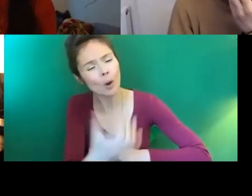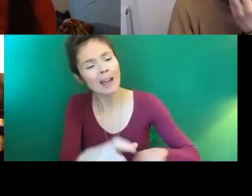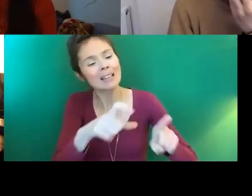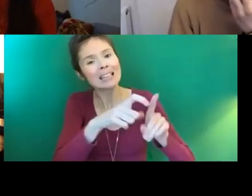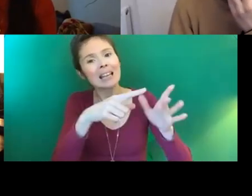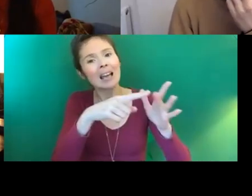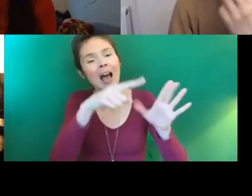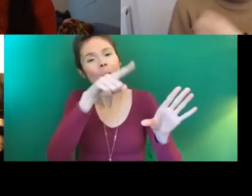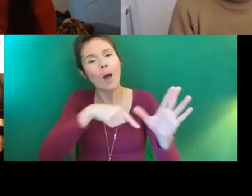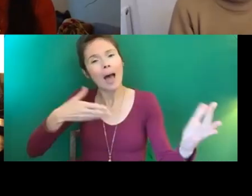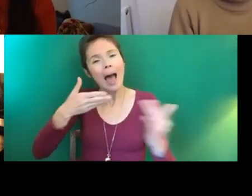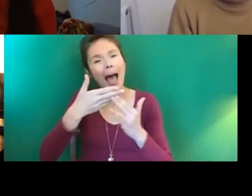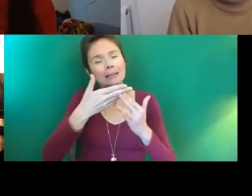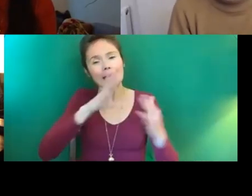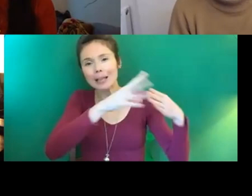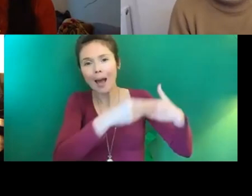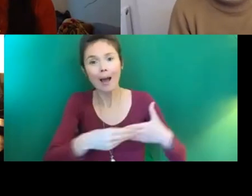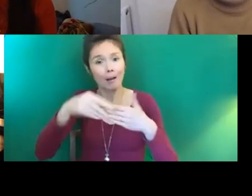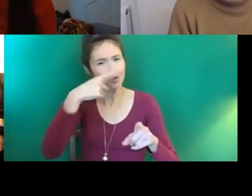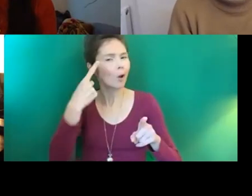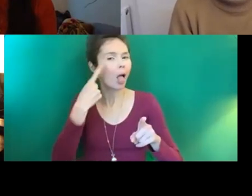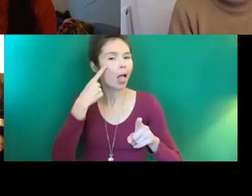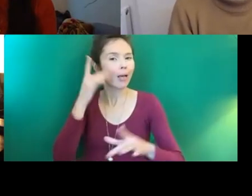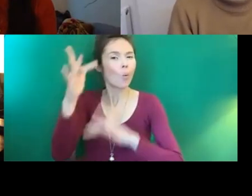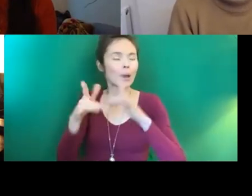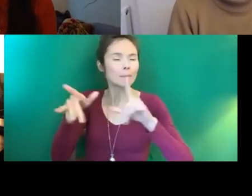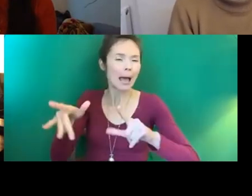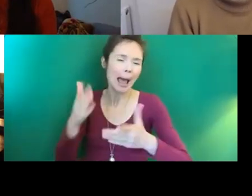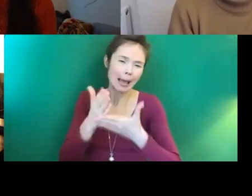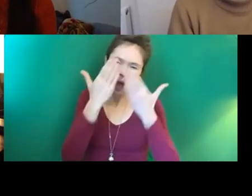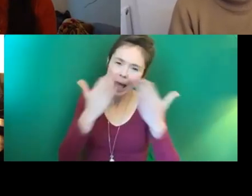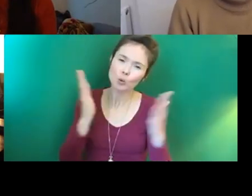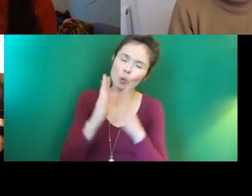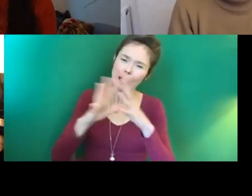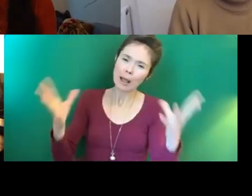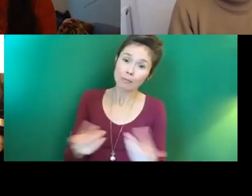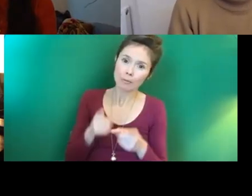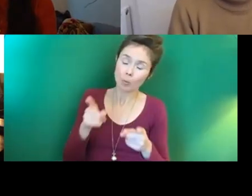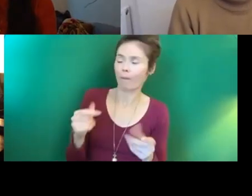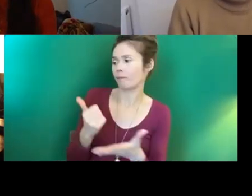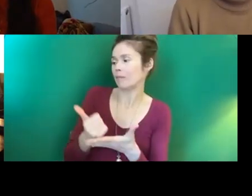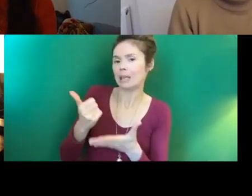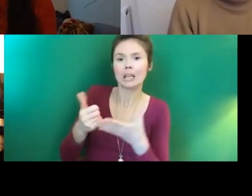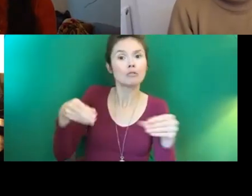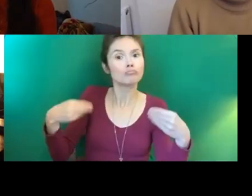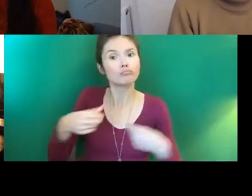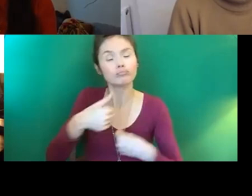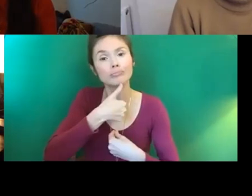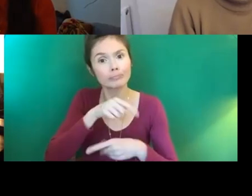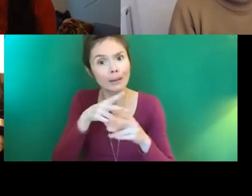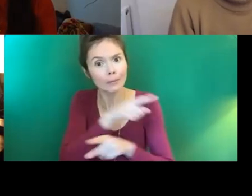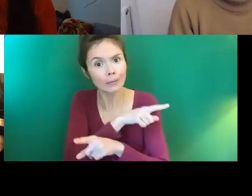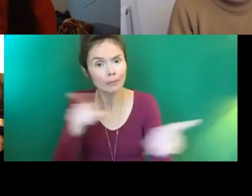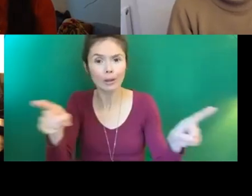available on the Attitudes Everything website, which is a fantastic resource for anybody running an event that not doesn't